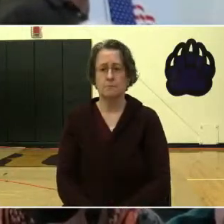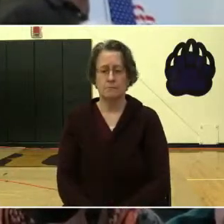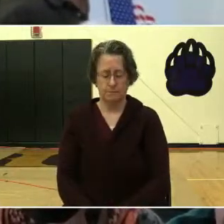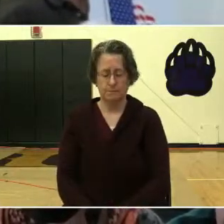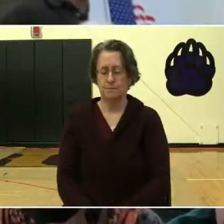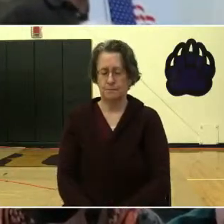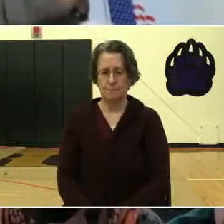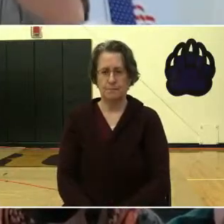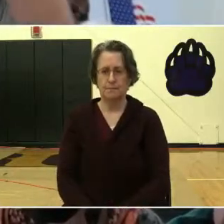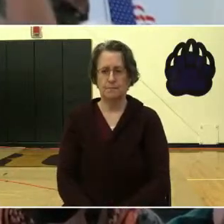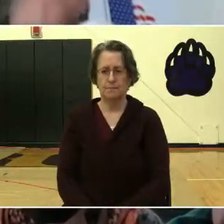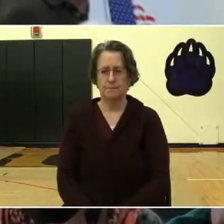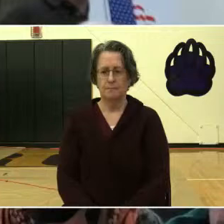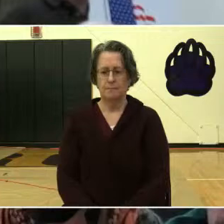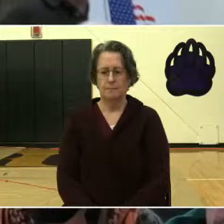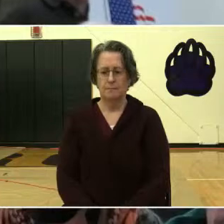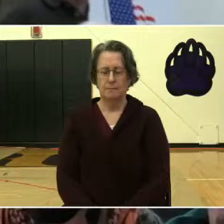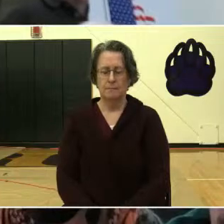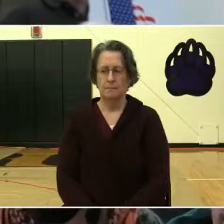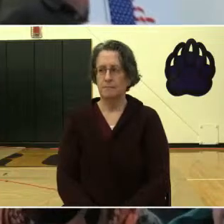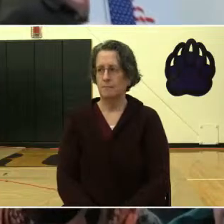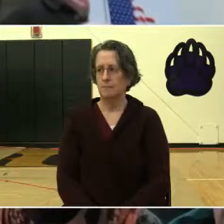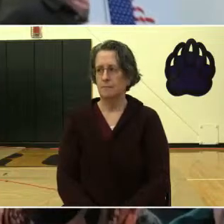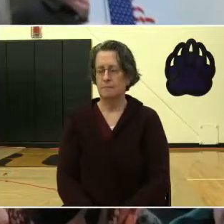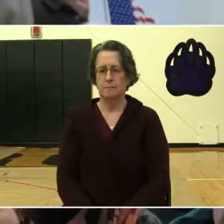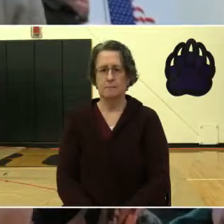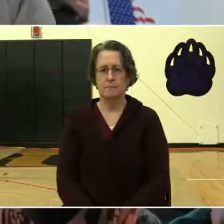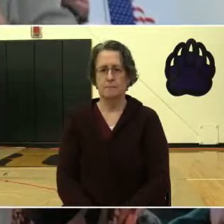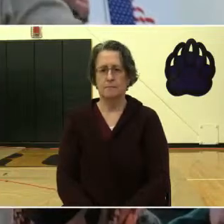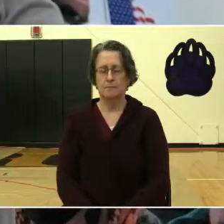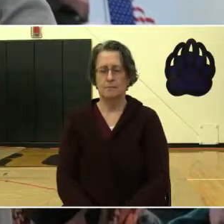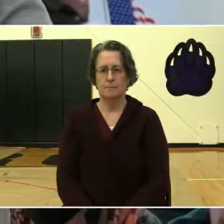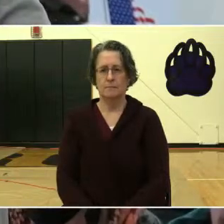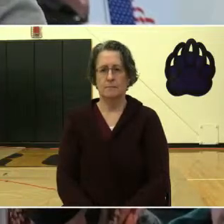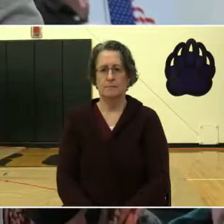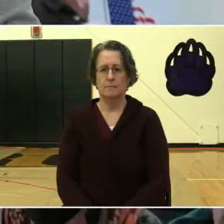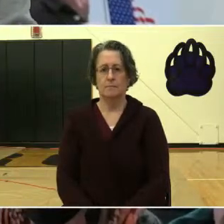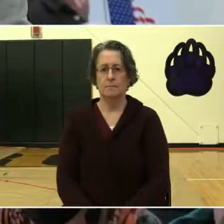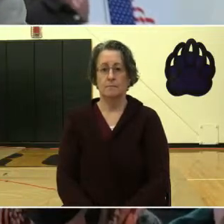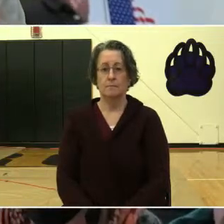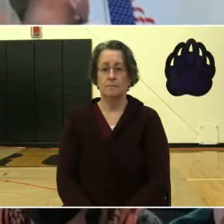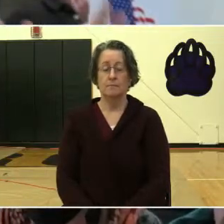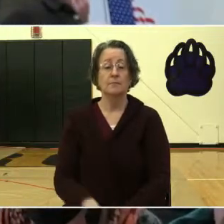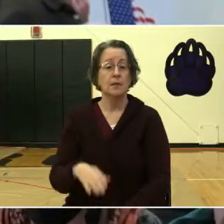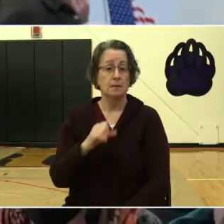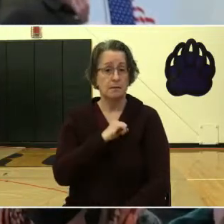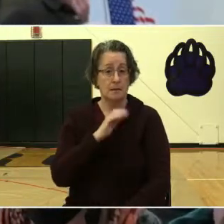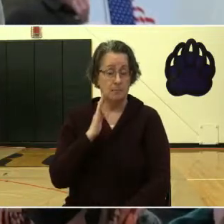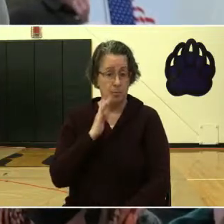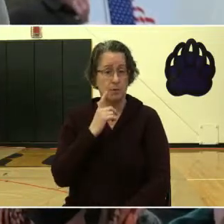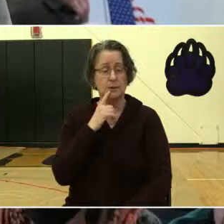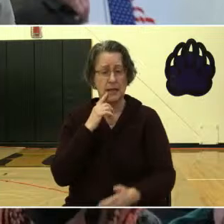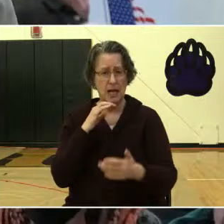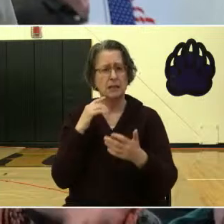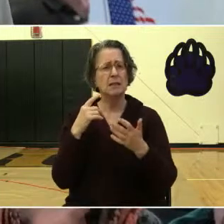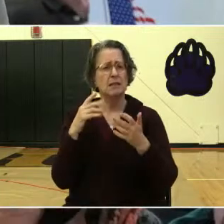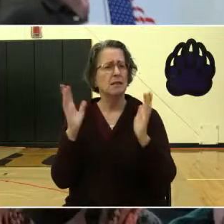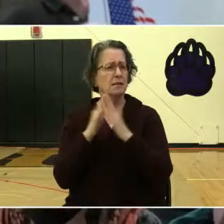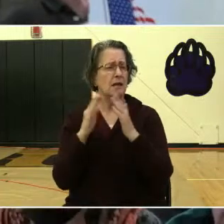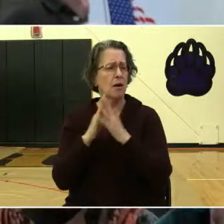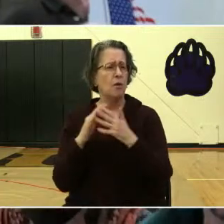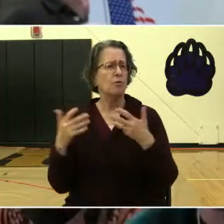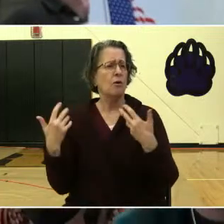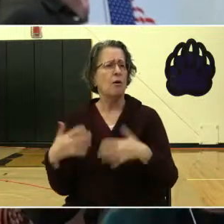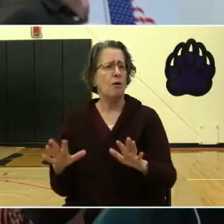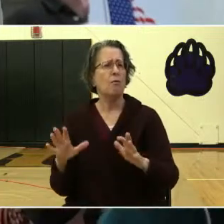I think the arguments that the town does does many things in different areas that they're aware of